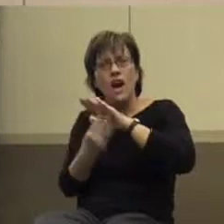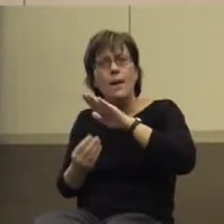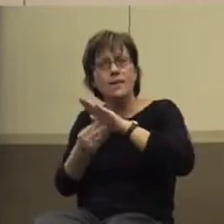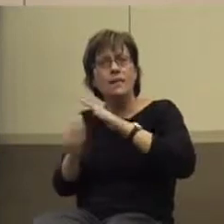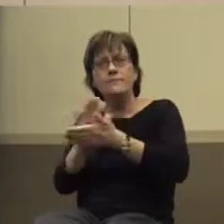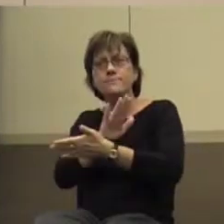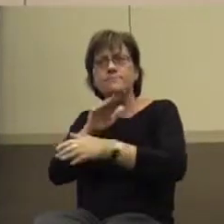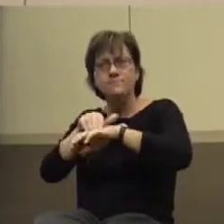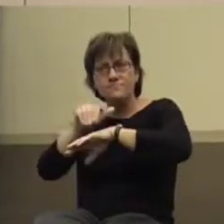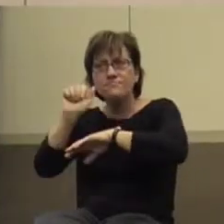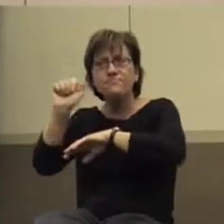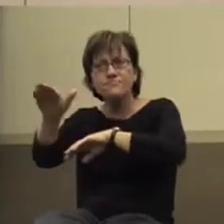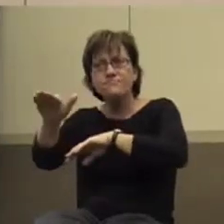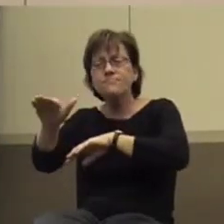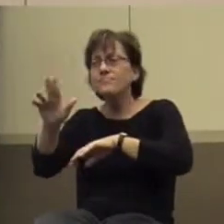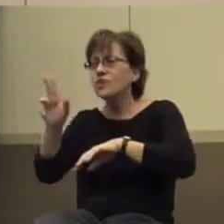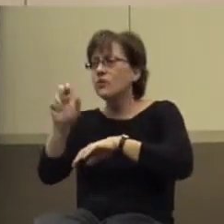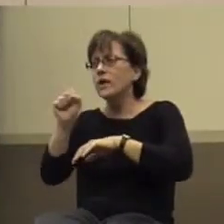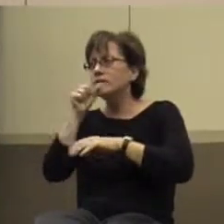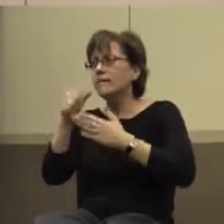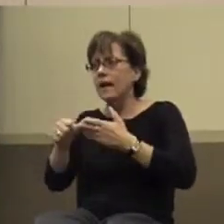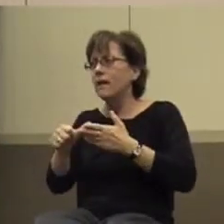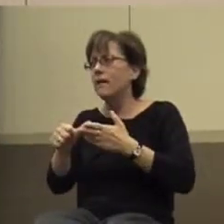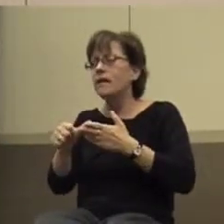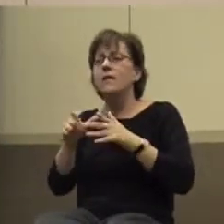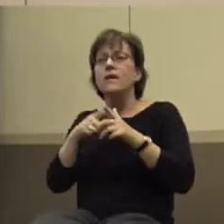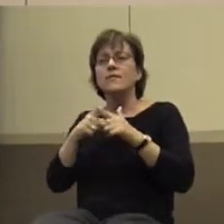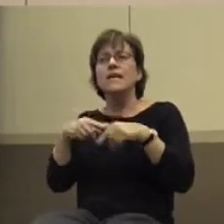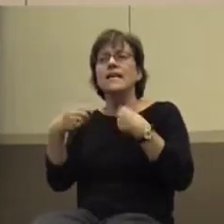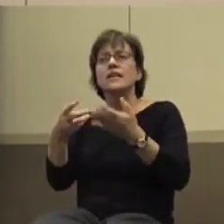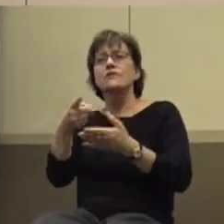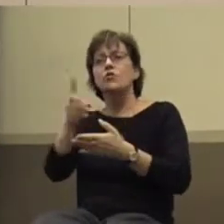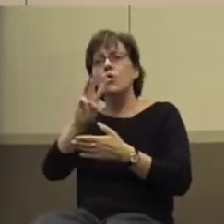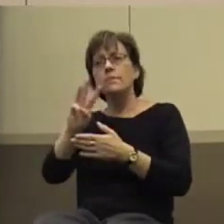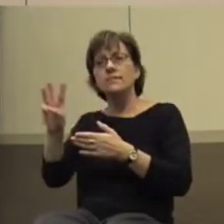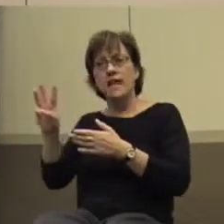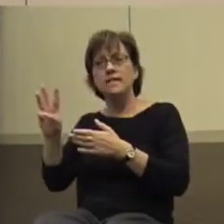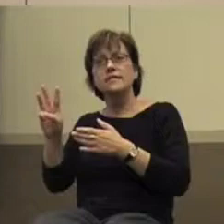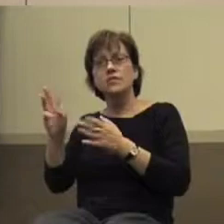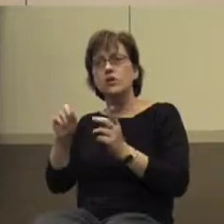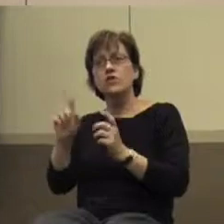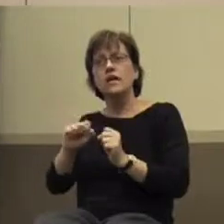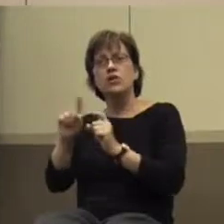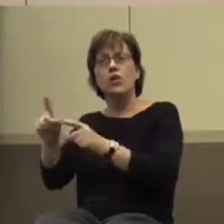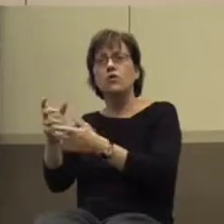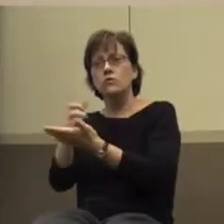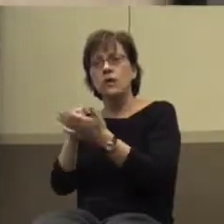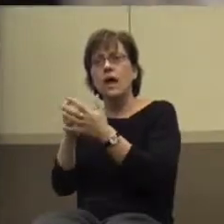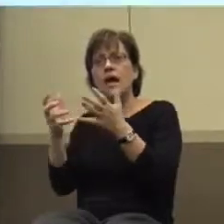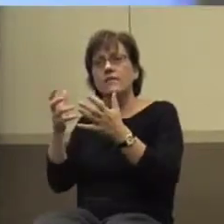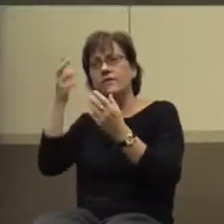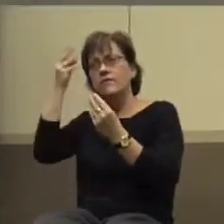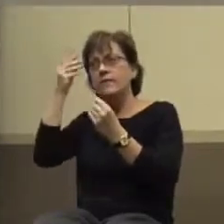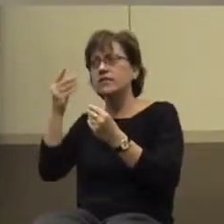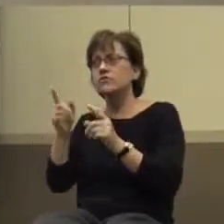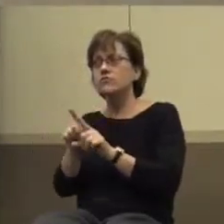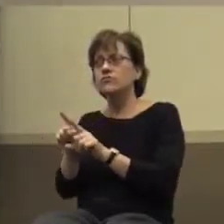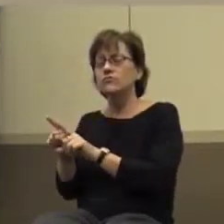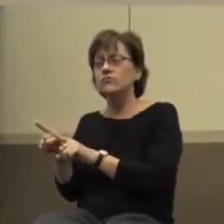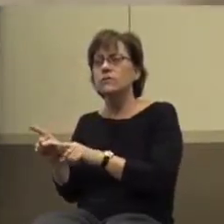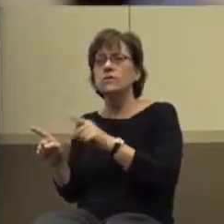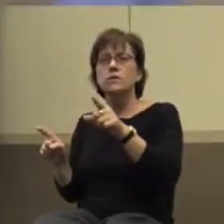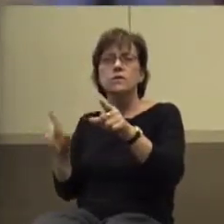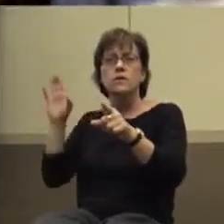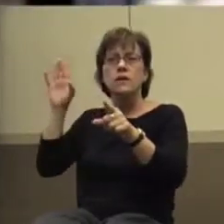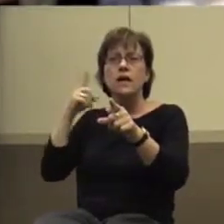some websites that have a lot of materials too, okay? So that then you can find them. I think it depends too on ours. What happens